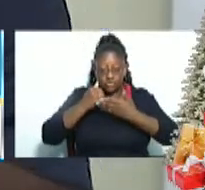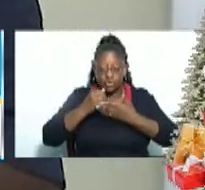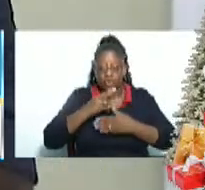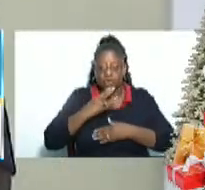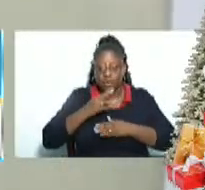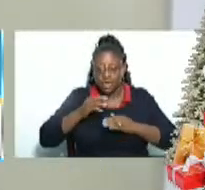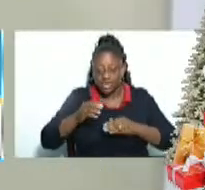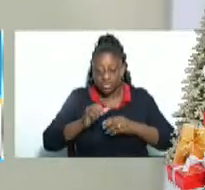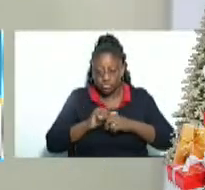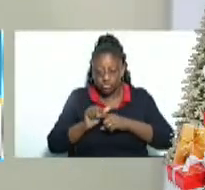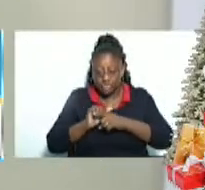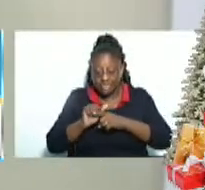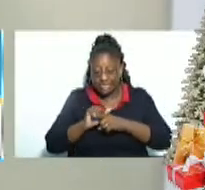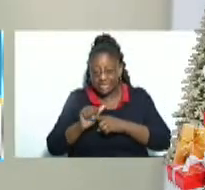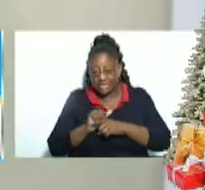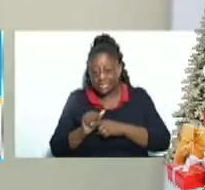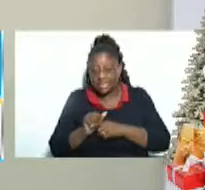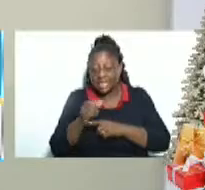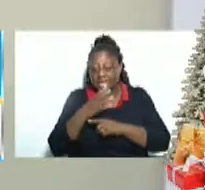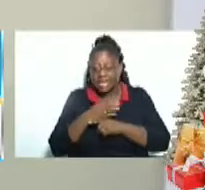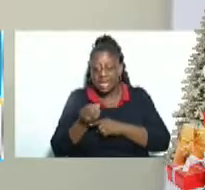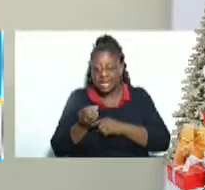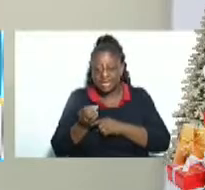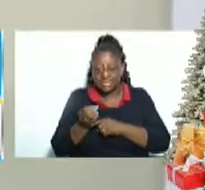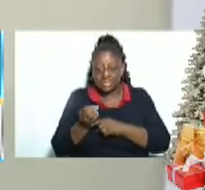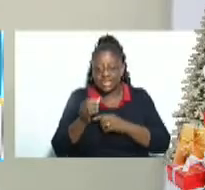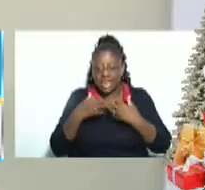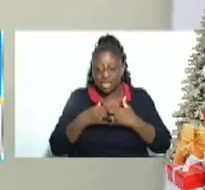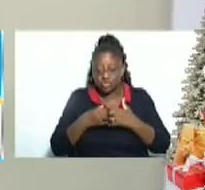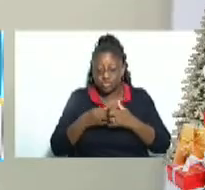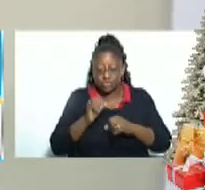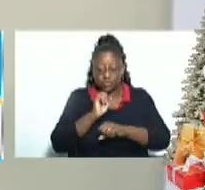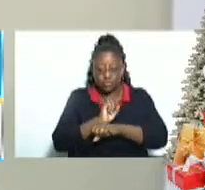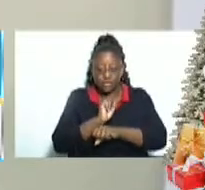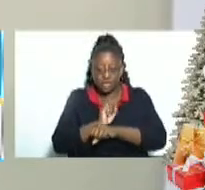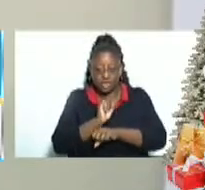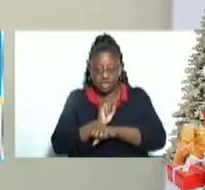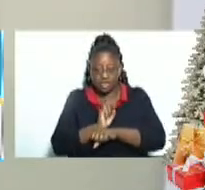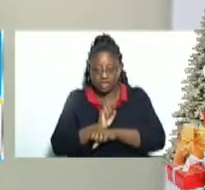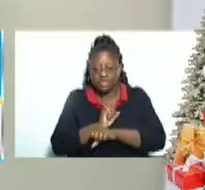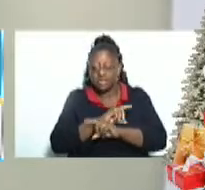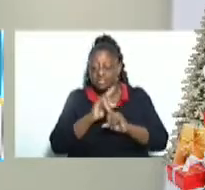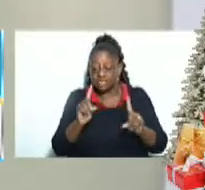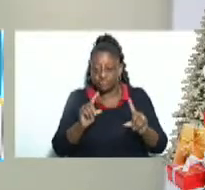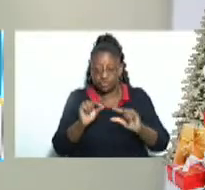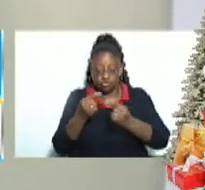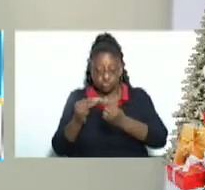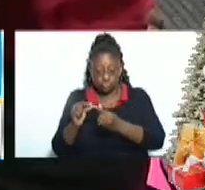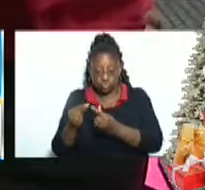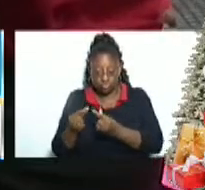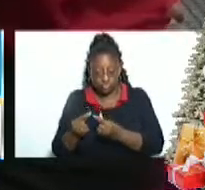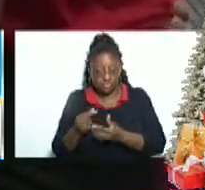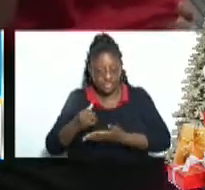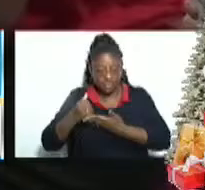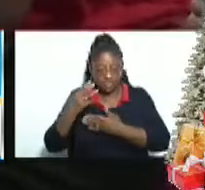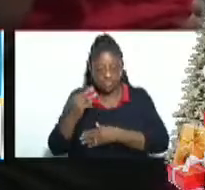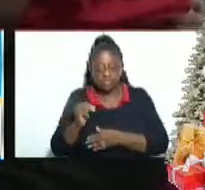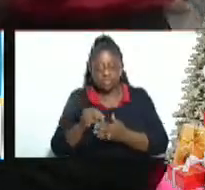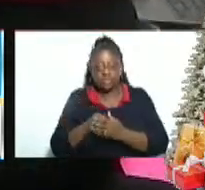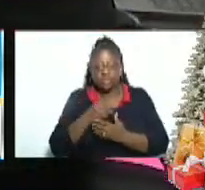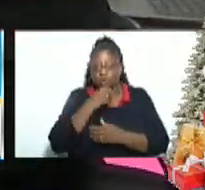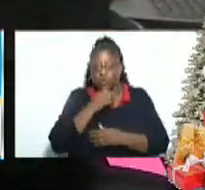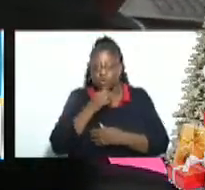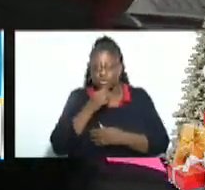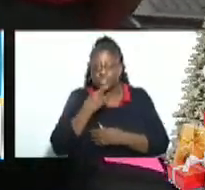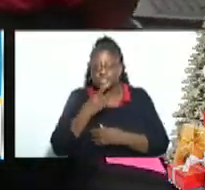training, and plumbing and electrical work by esteemed professionals from our partner agencies. 64 graduates